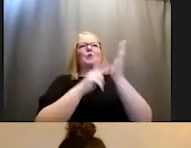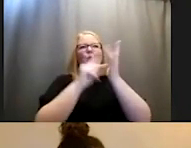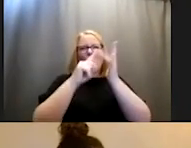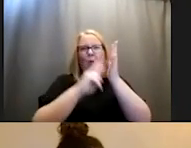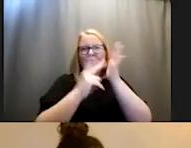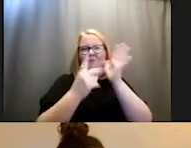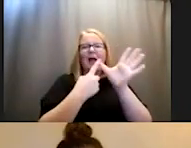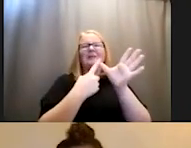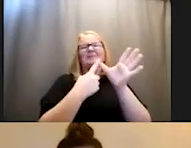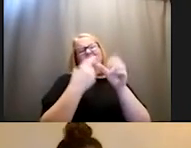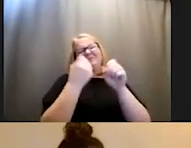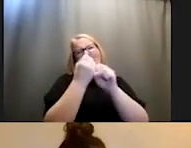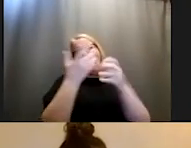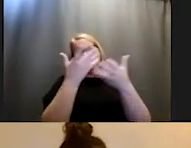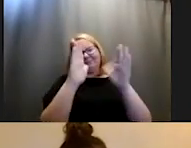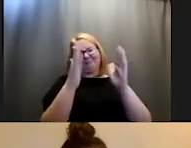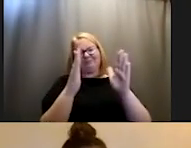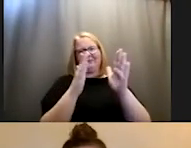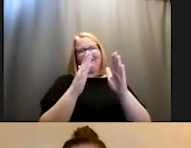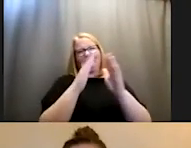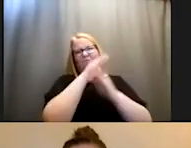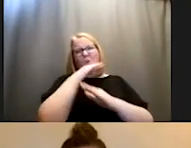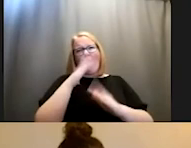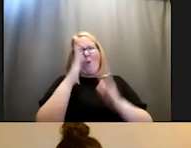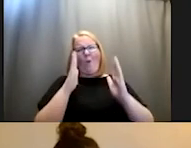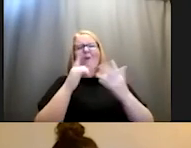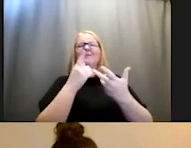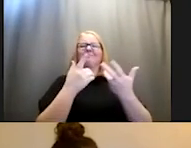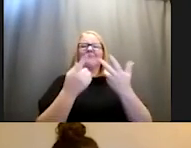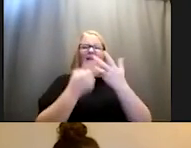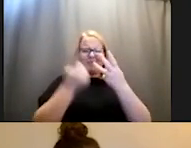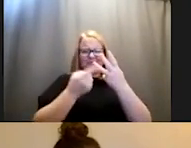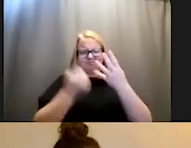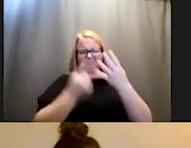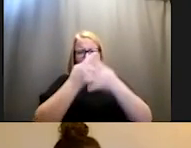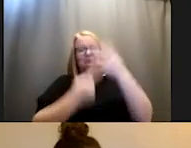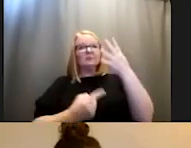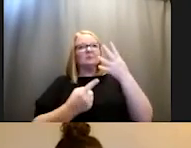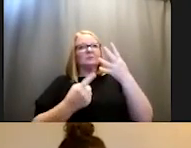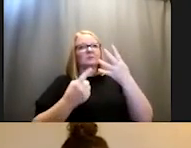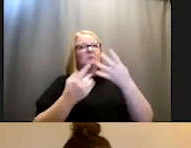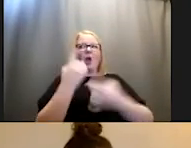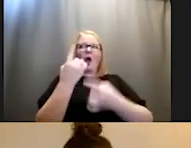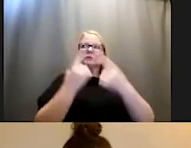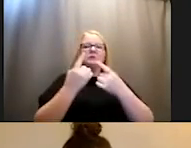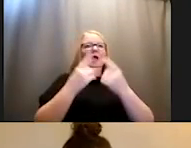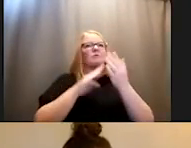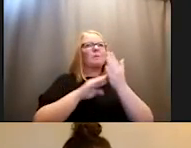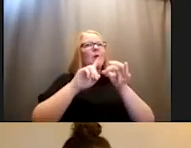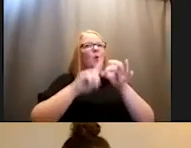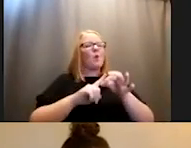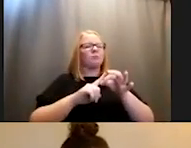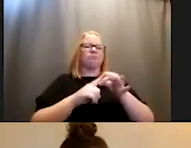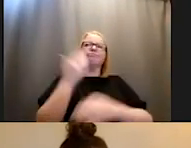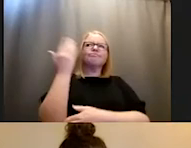the glossies, so Vogue, Harper's Bazaar, as well as archival footage of Mary Quant herself talking about her approach to cosmetics and